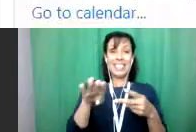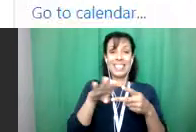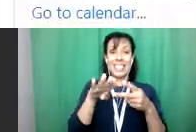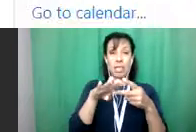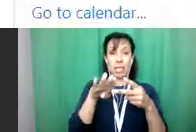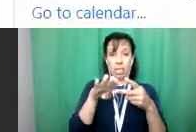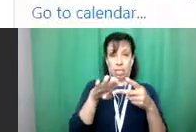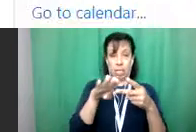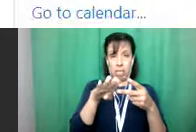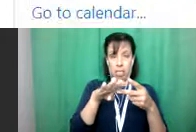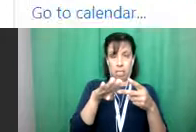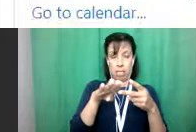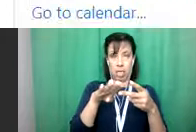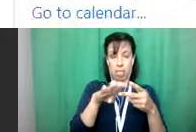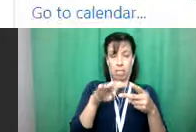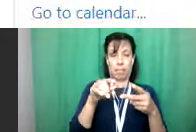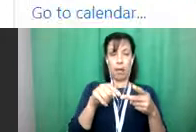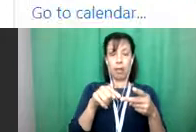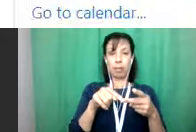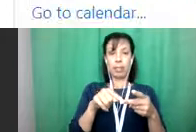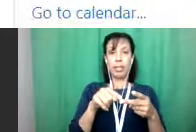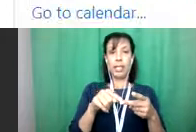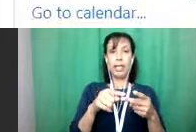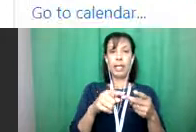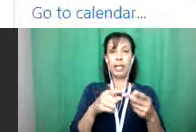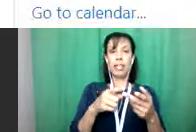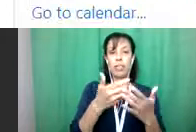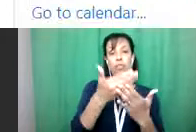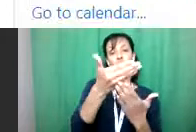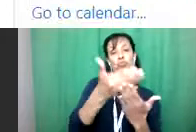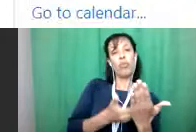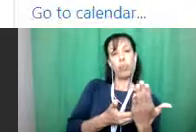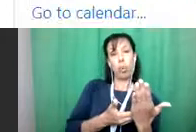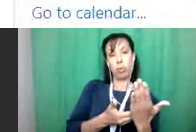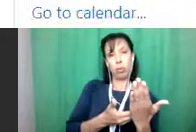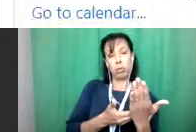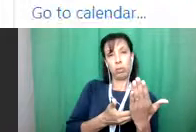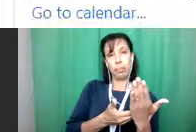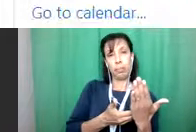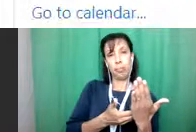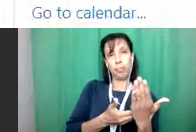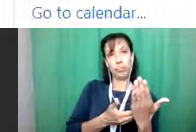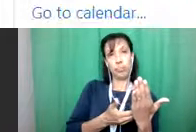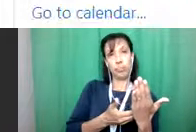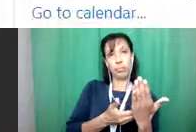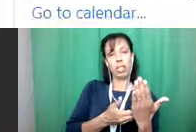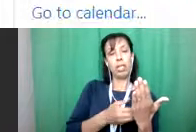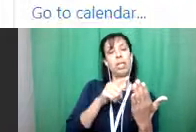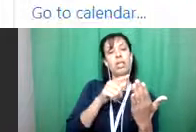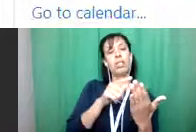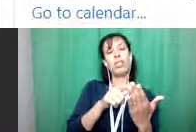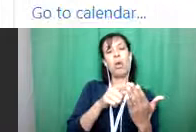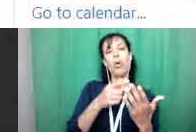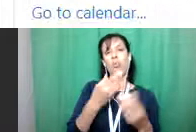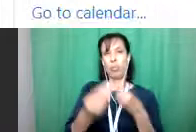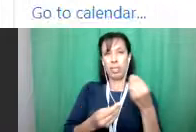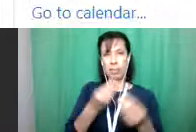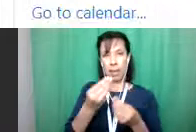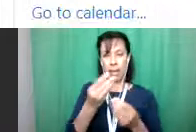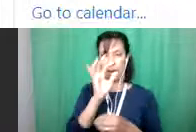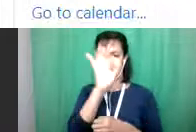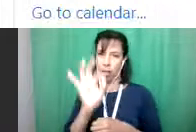the written report that you are going to do. And the written report is about what was the question that you were researching, what's